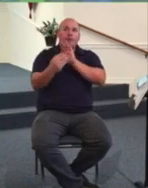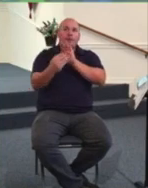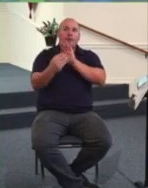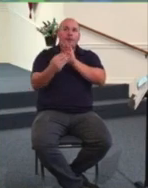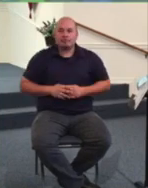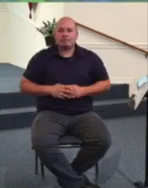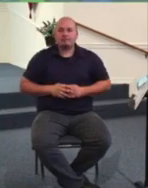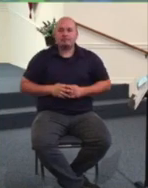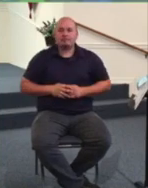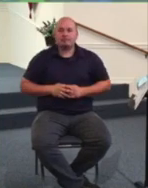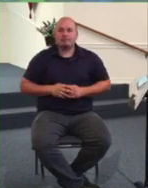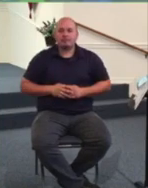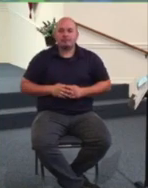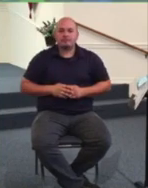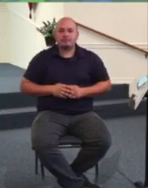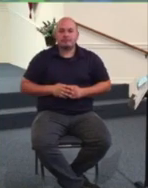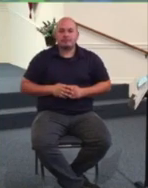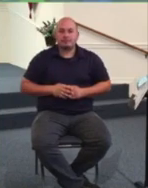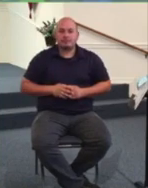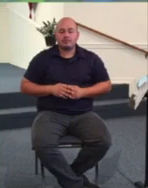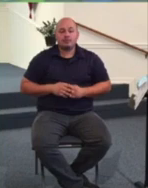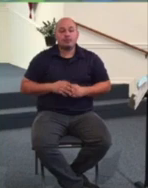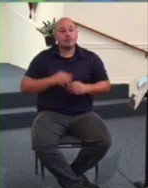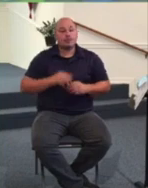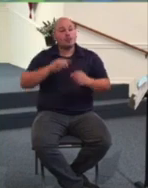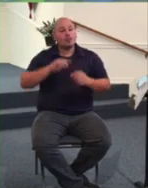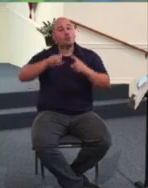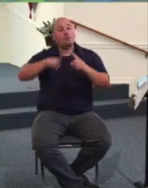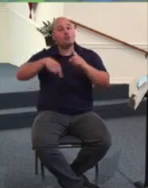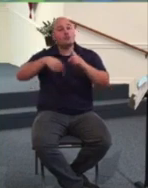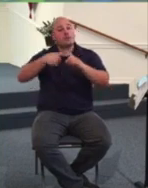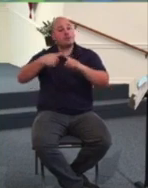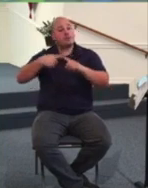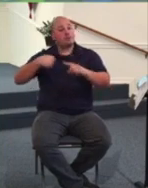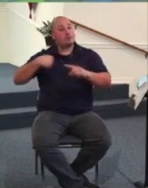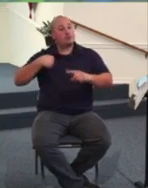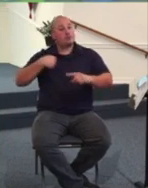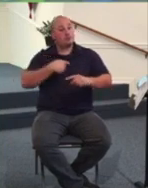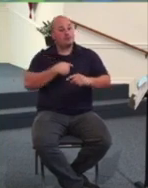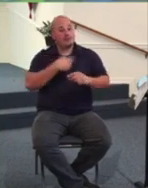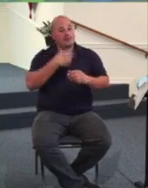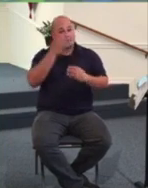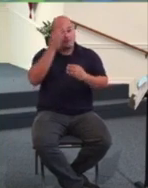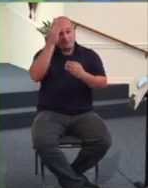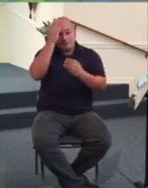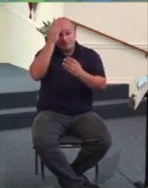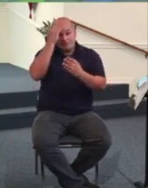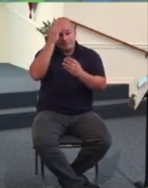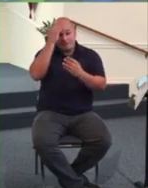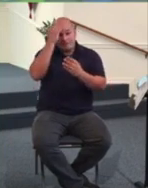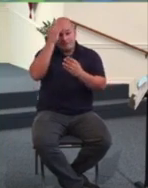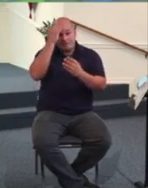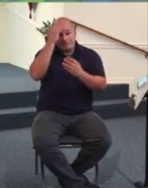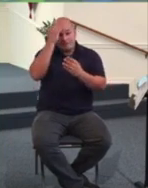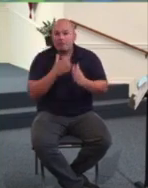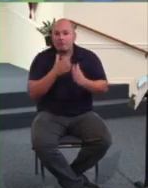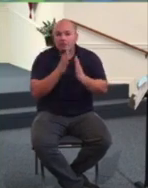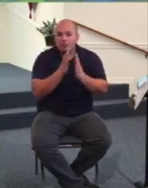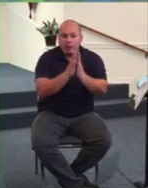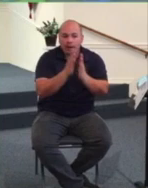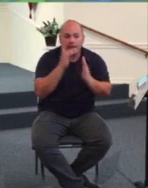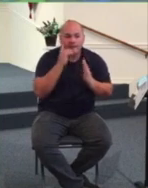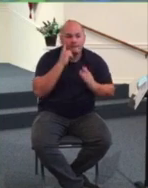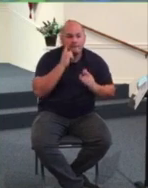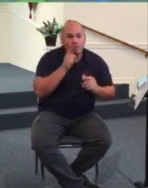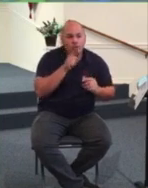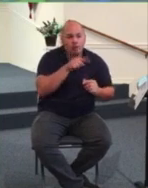And so when you obey this teaching of Jesus, and you love your enemy, and you pray for the person who hurt